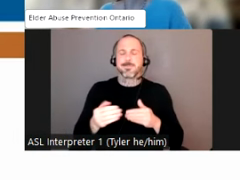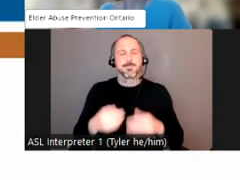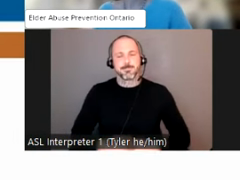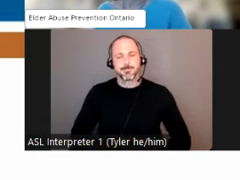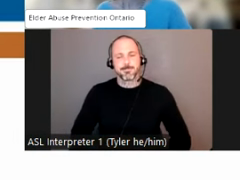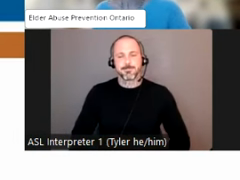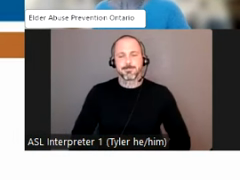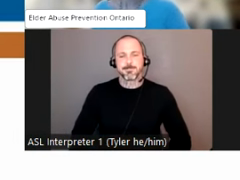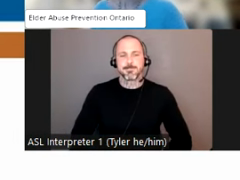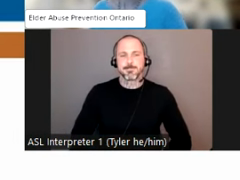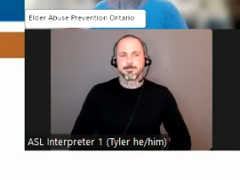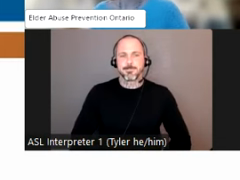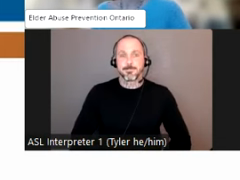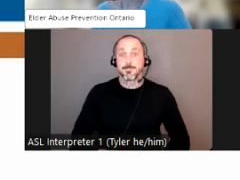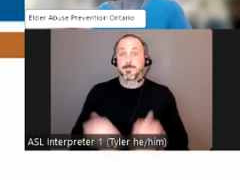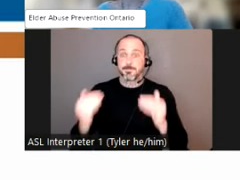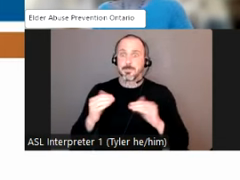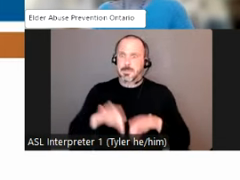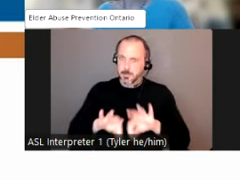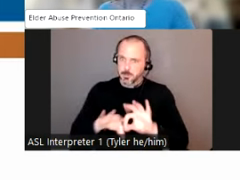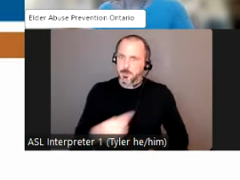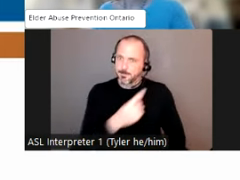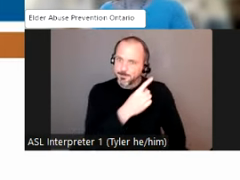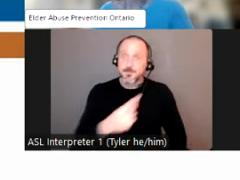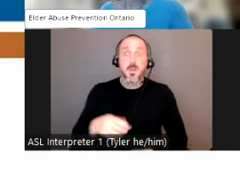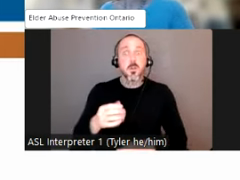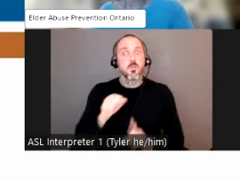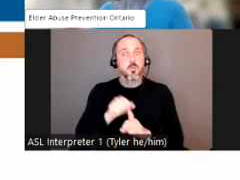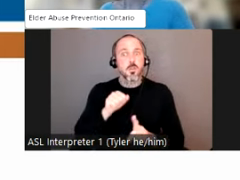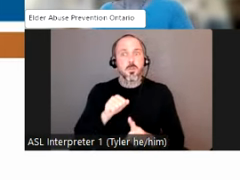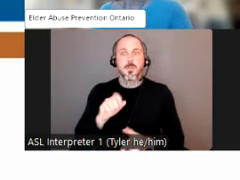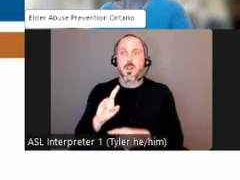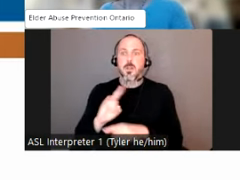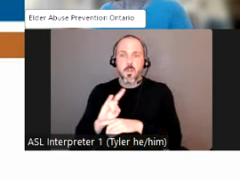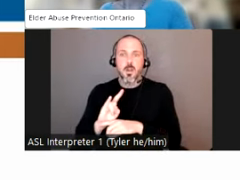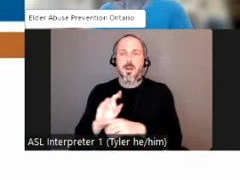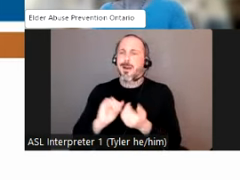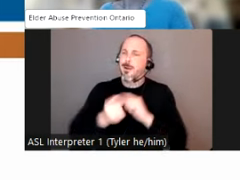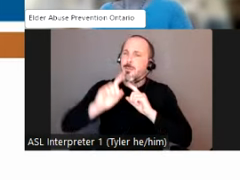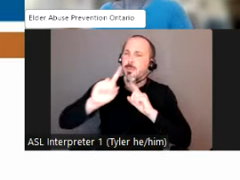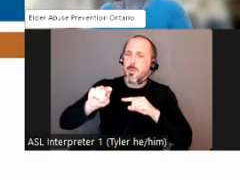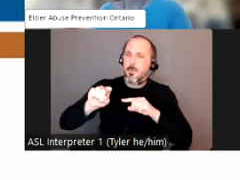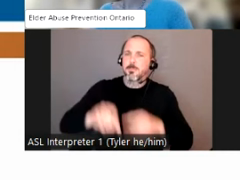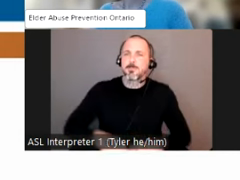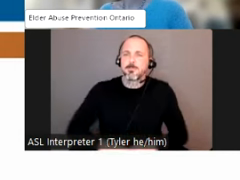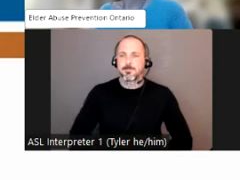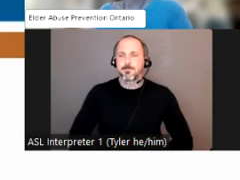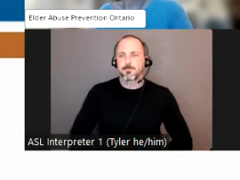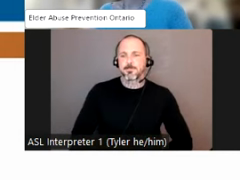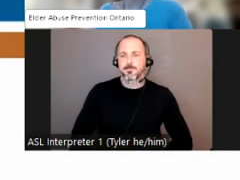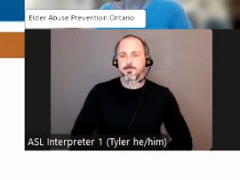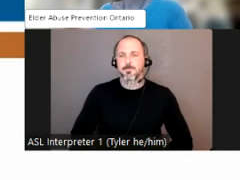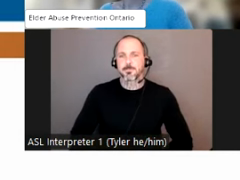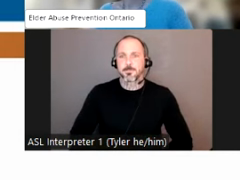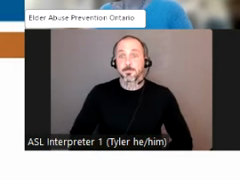So most importantly, how to report fraud. I think, again, John touched on this. It's so important to